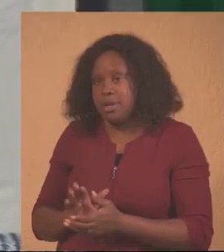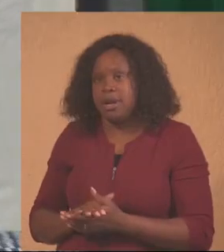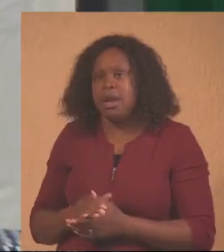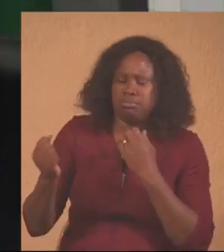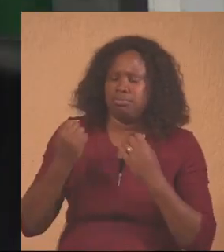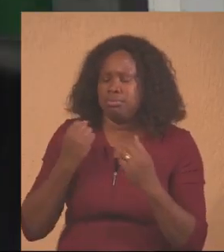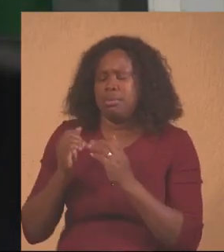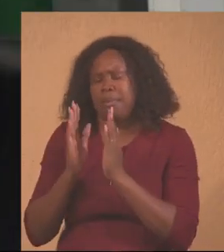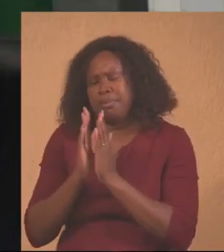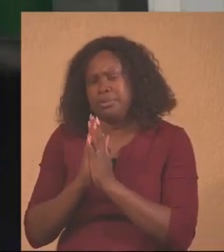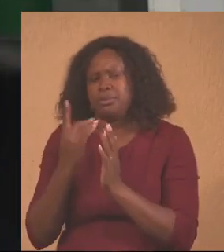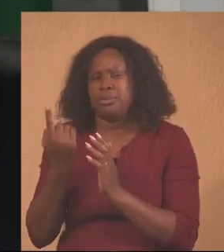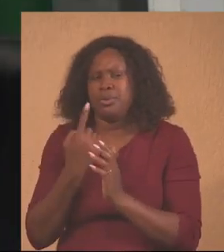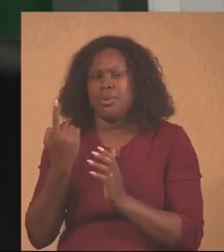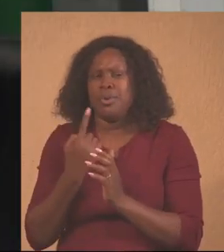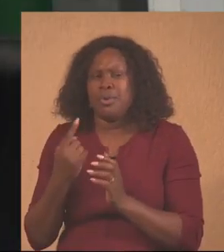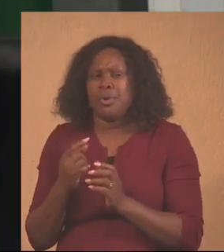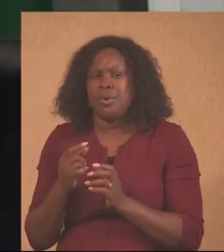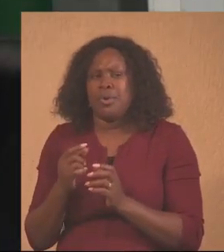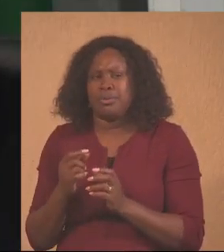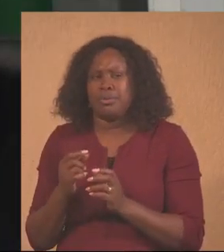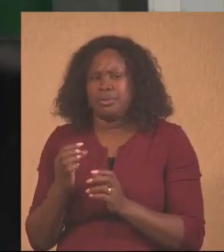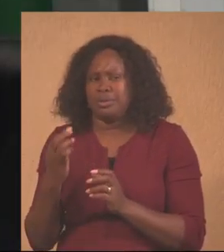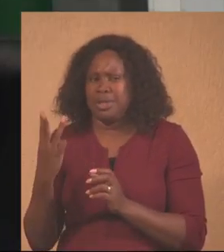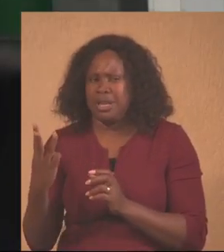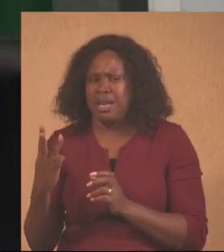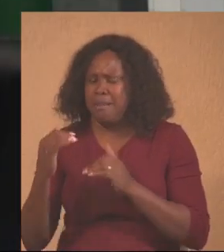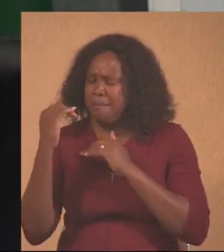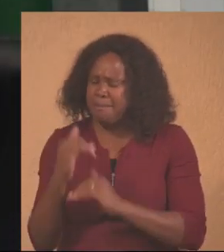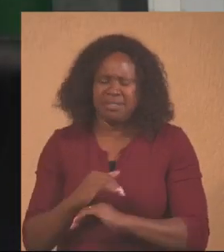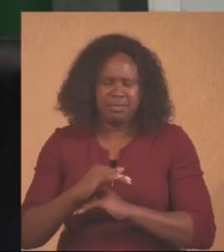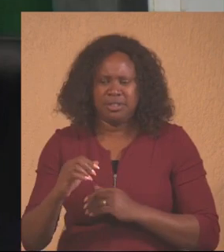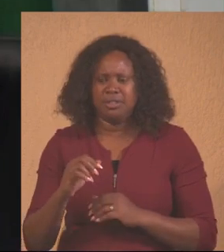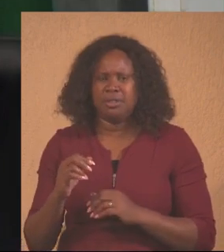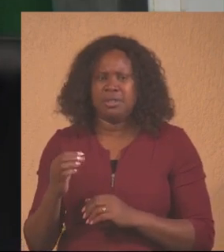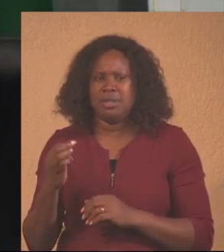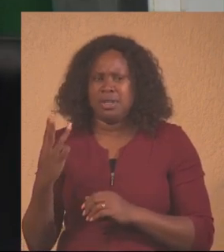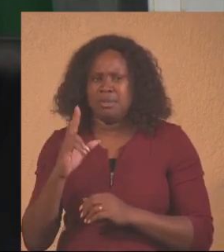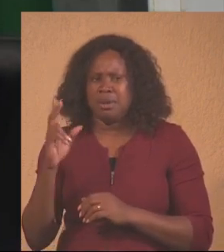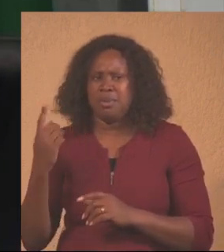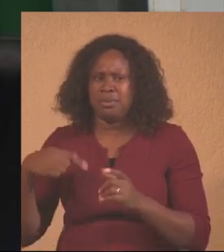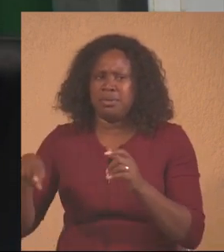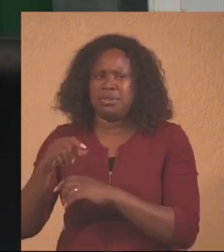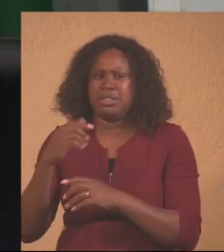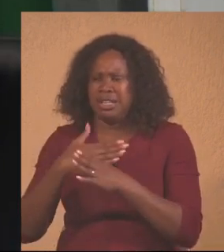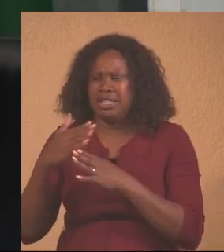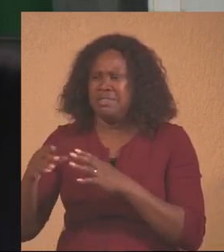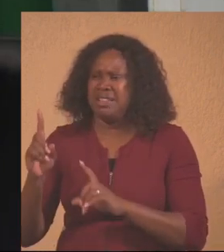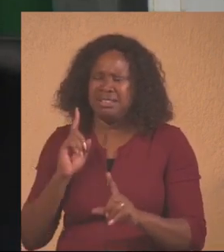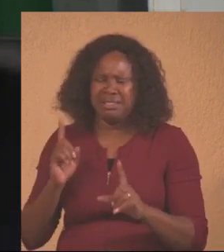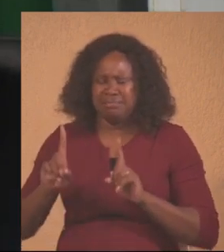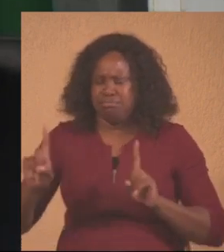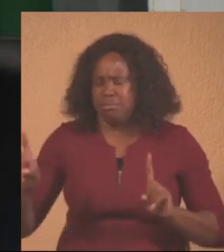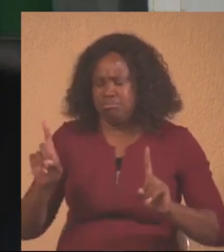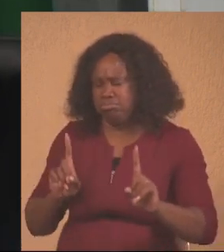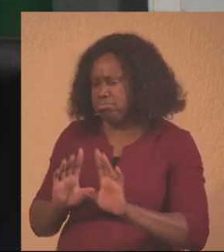directives that has been... You go out in groups of 3 maximum. 3 people maximum to go out and do these activities, because this